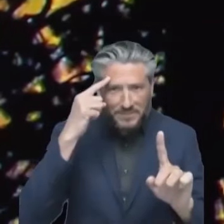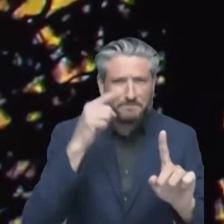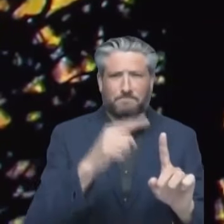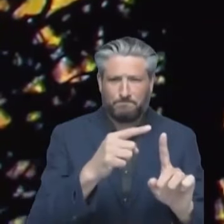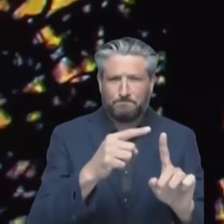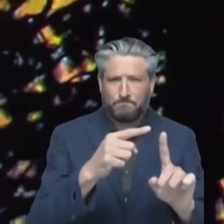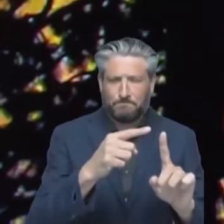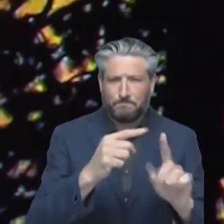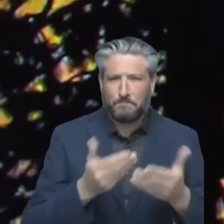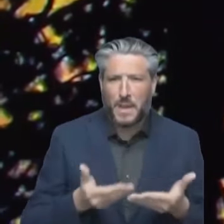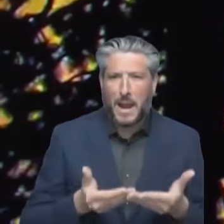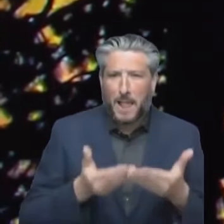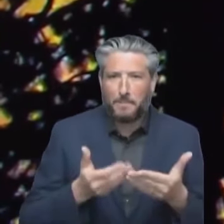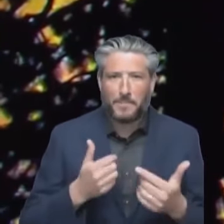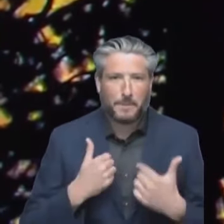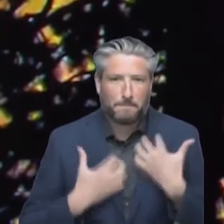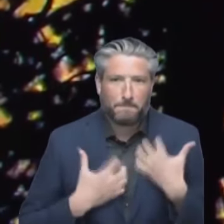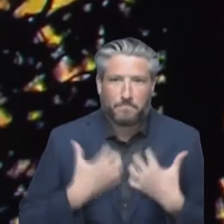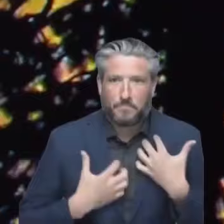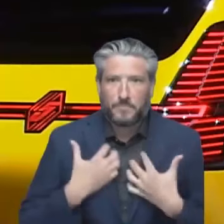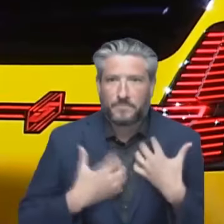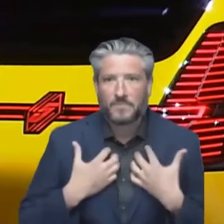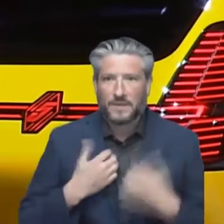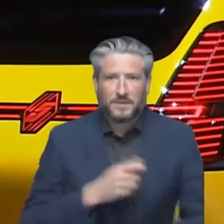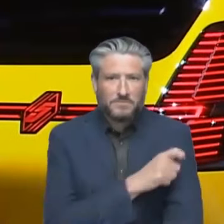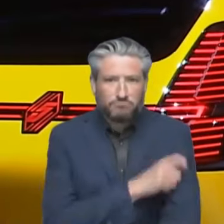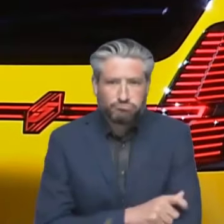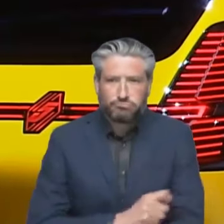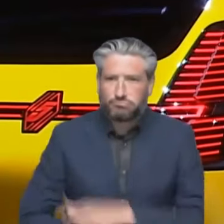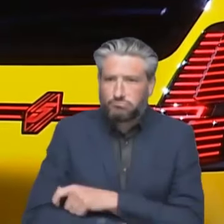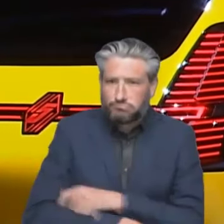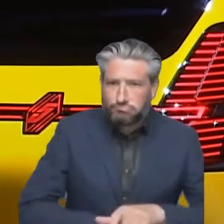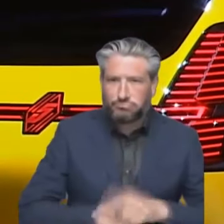tenfold and channels them towards a unifying horizon.